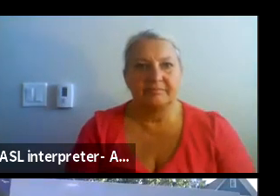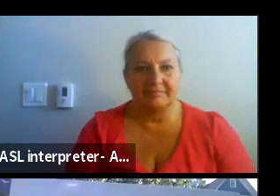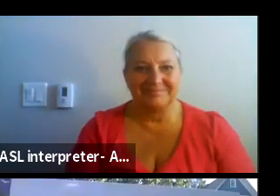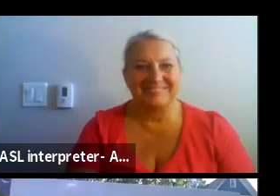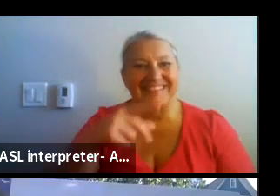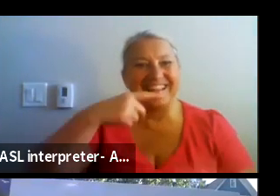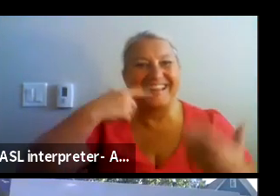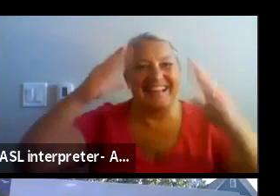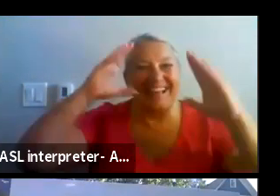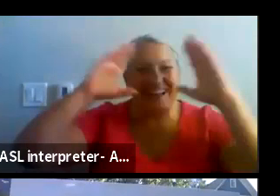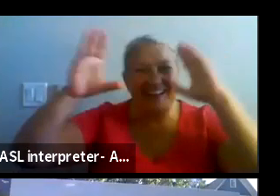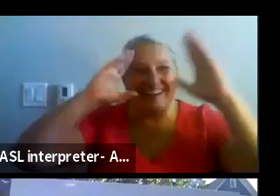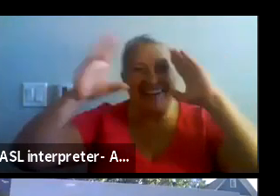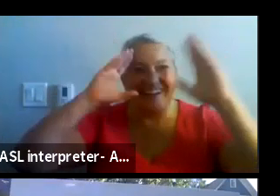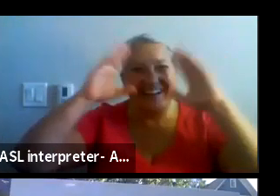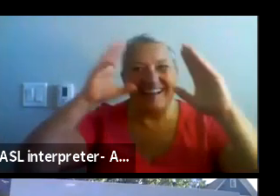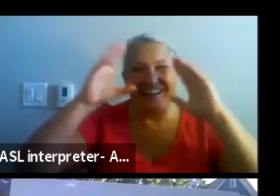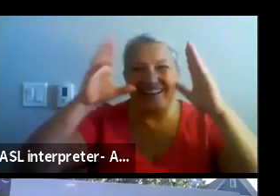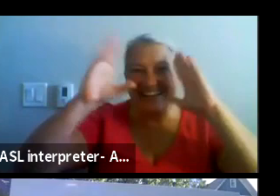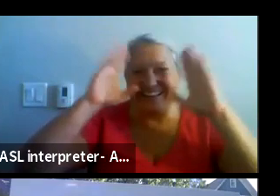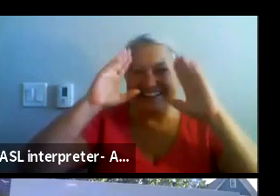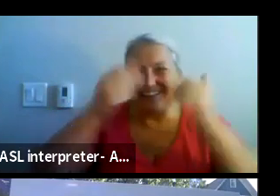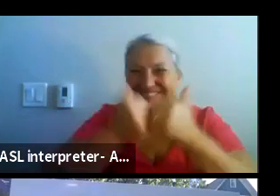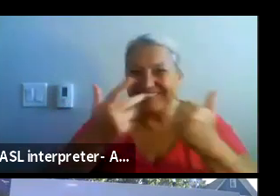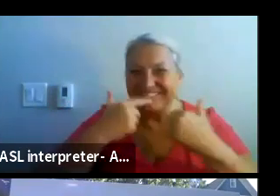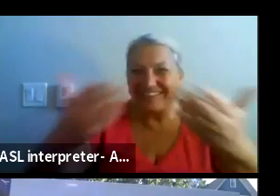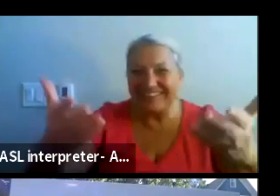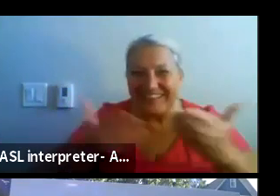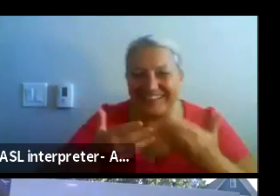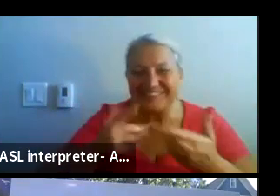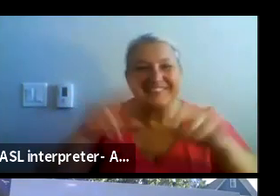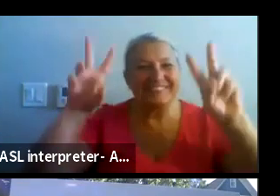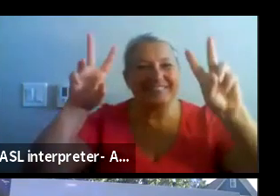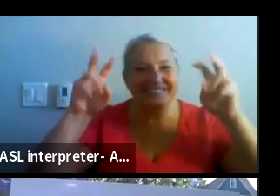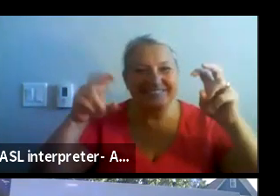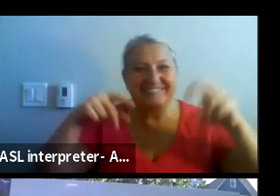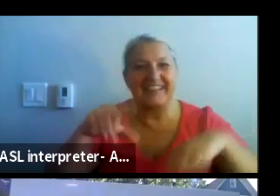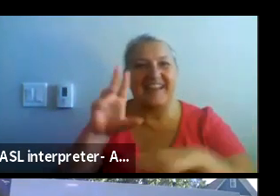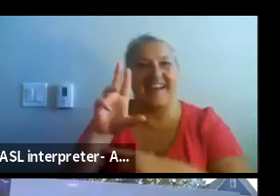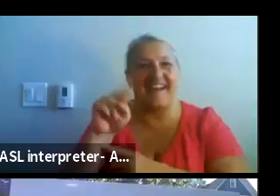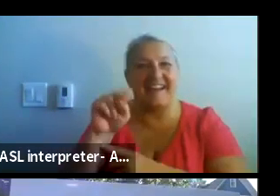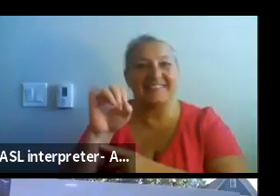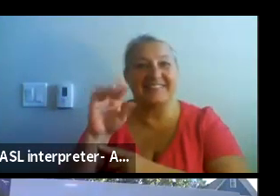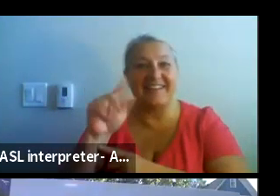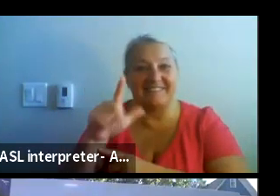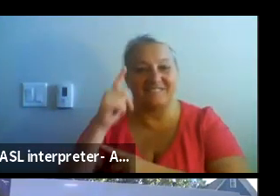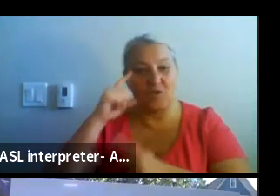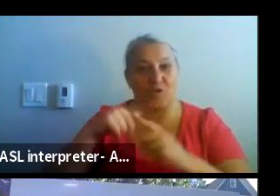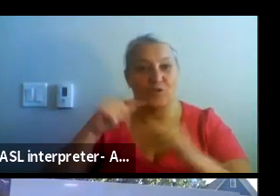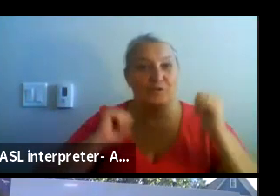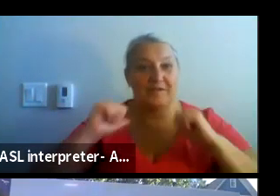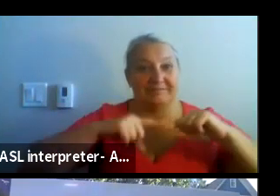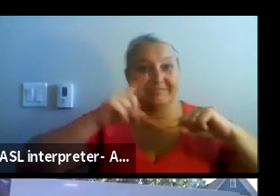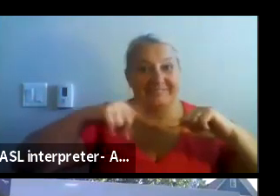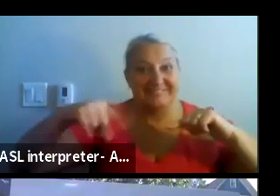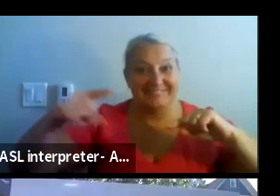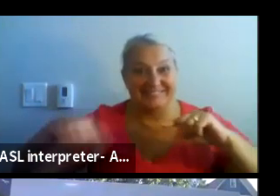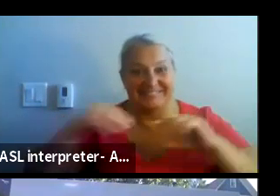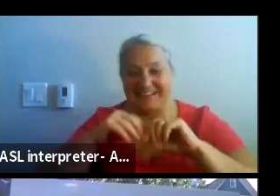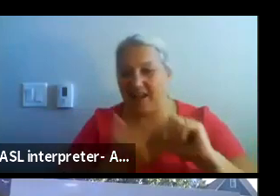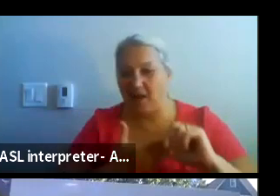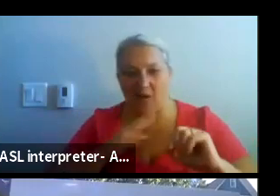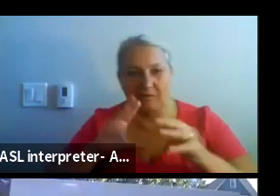Hello, everyone, and welcome to Unsettling Dramaturgy's fourth Praxis session for virtual